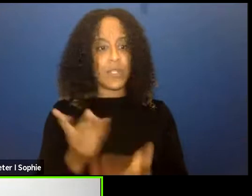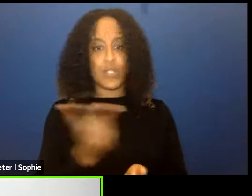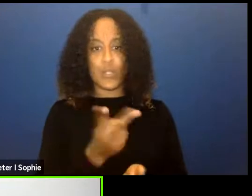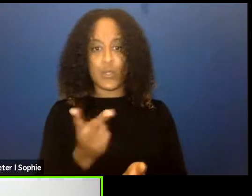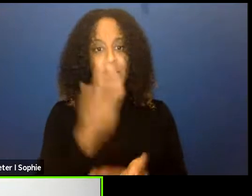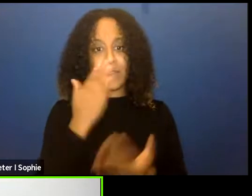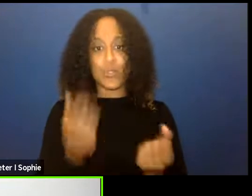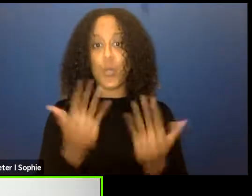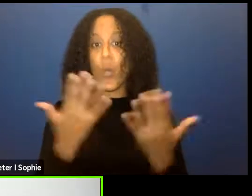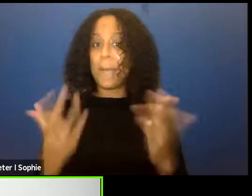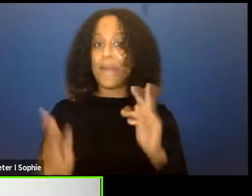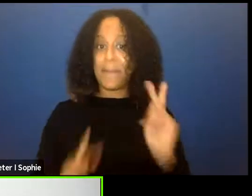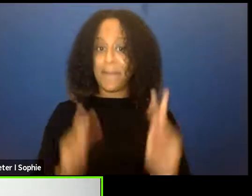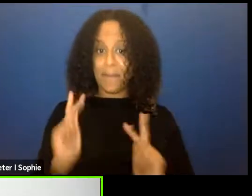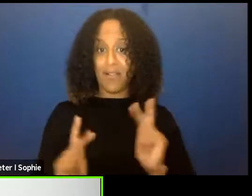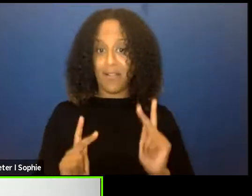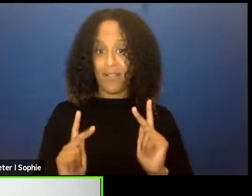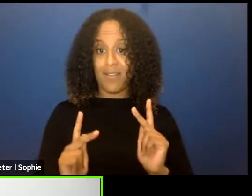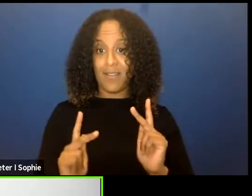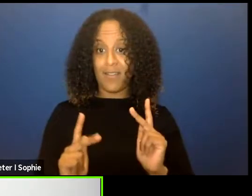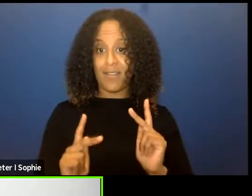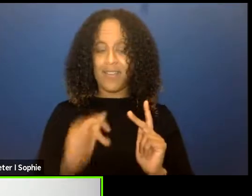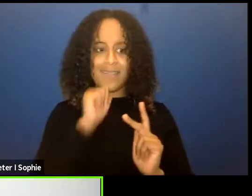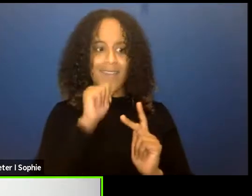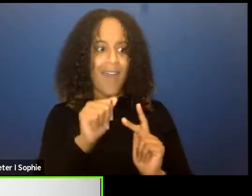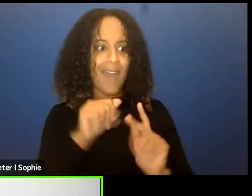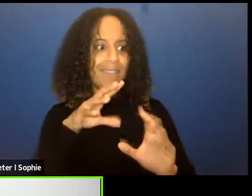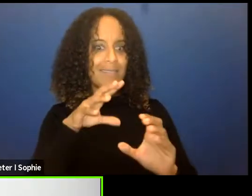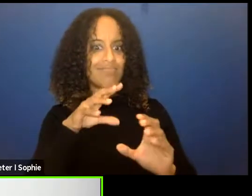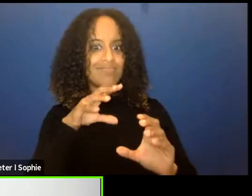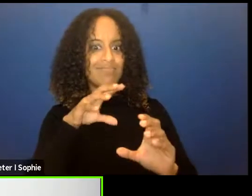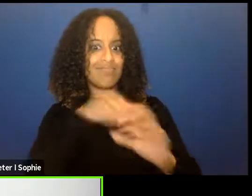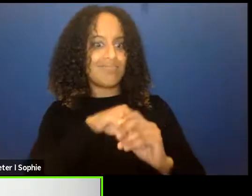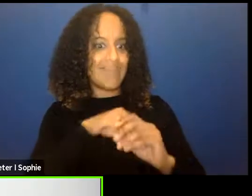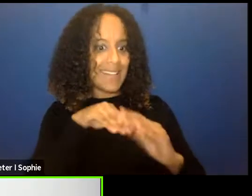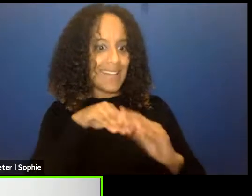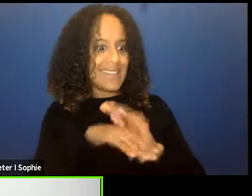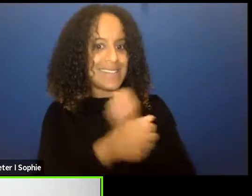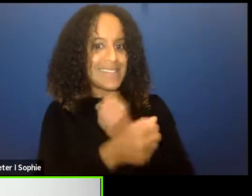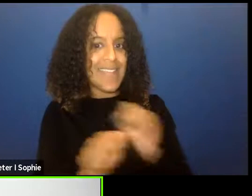many people in an unsafe or